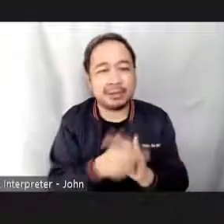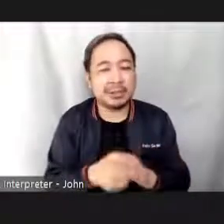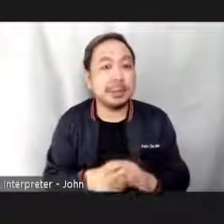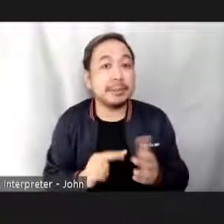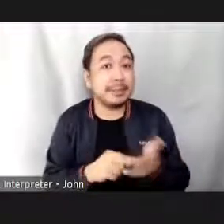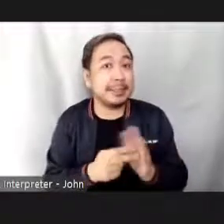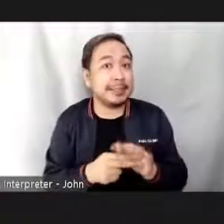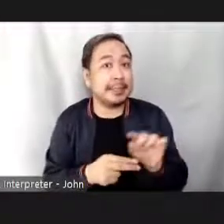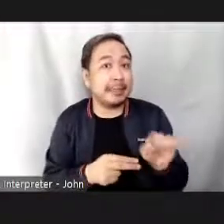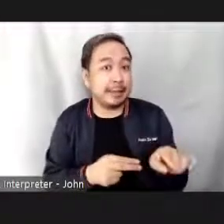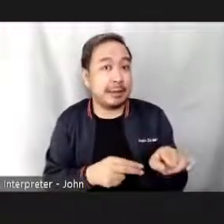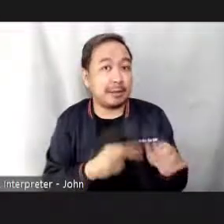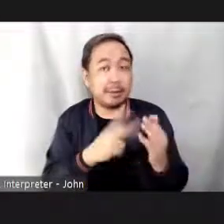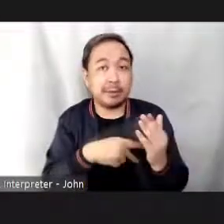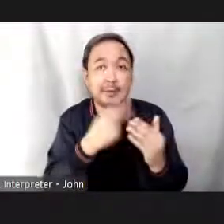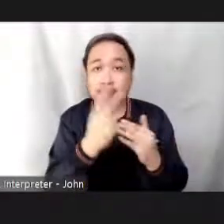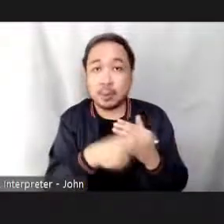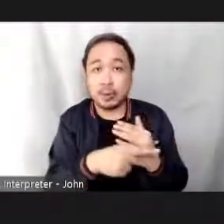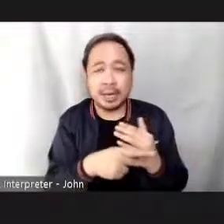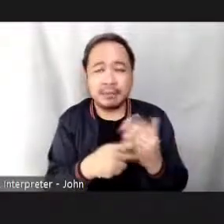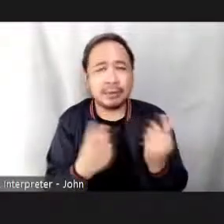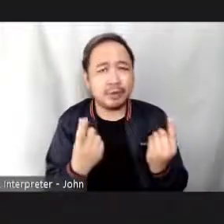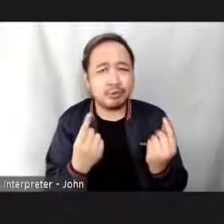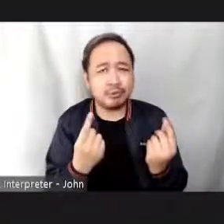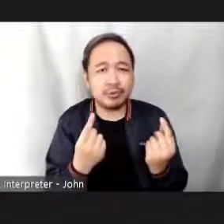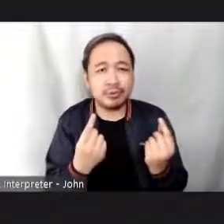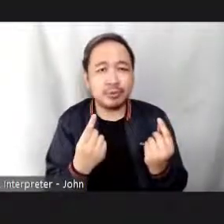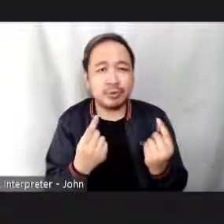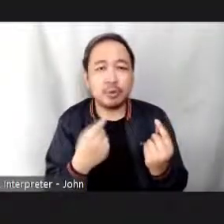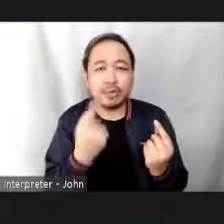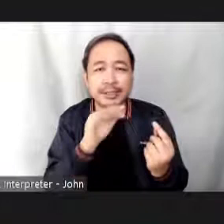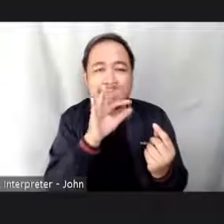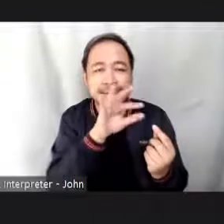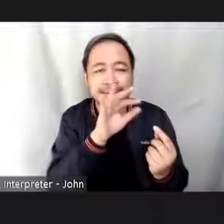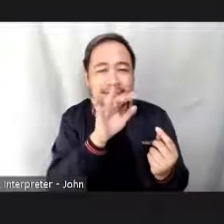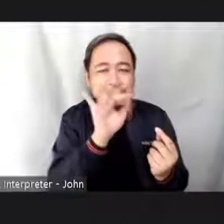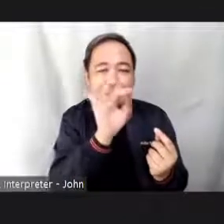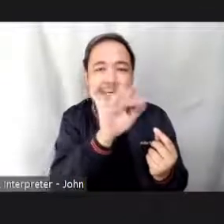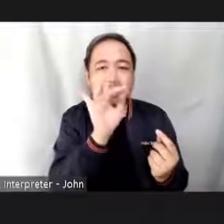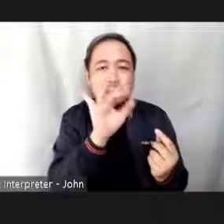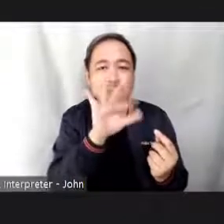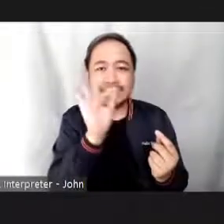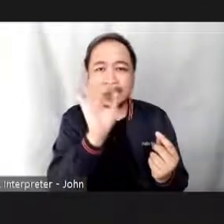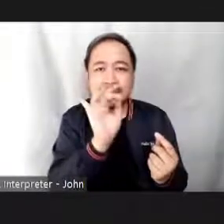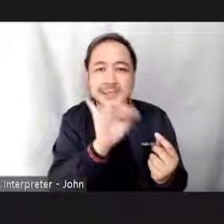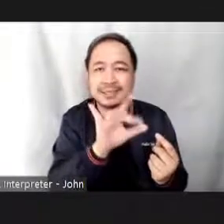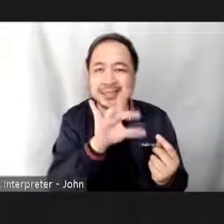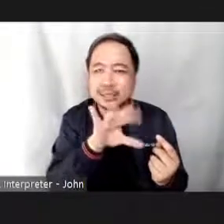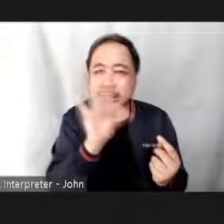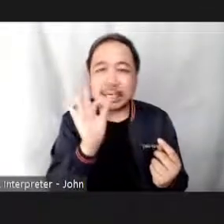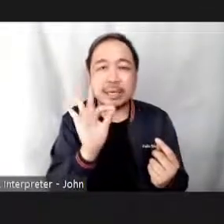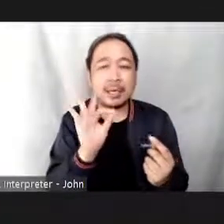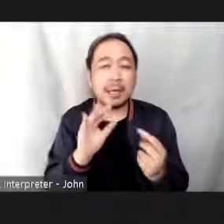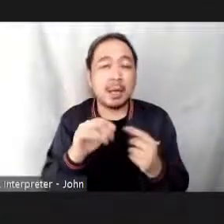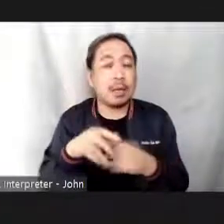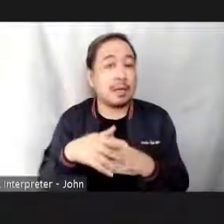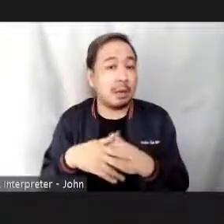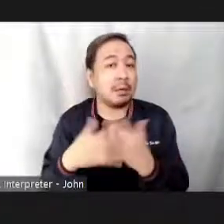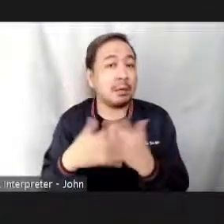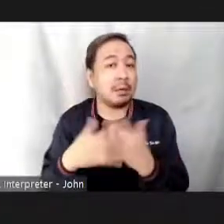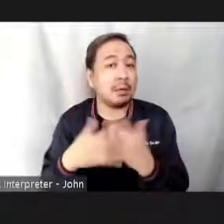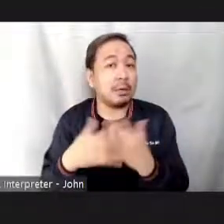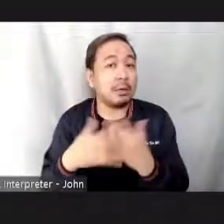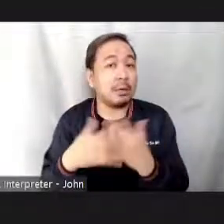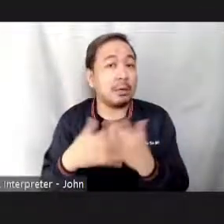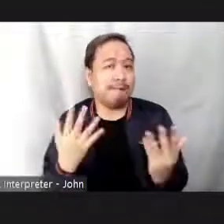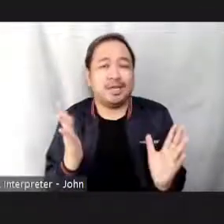is designed na ang gagawin mo na lang is to select, click, and save. So all the data sets are